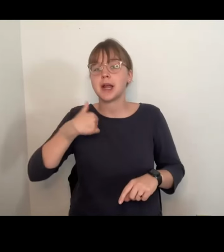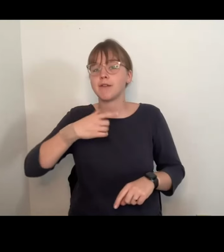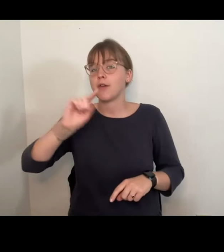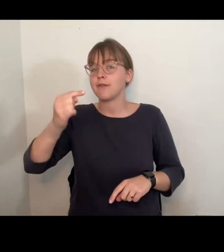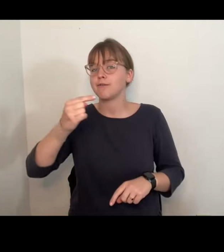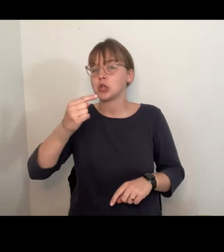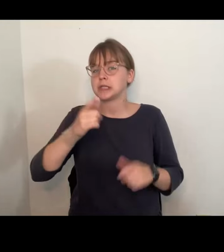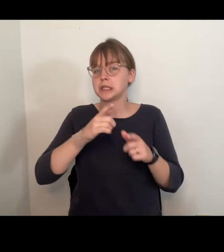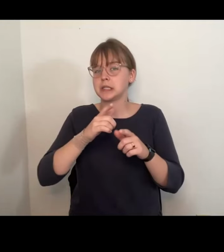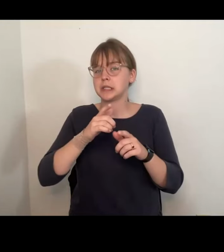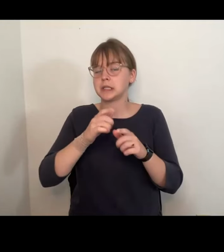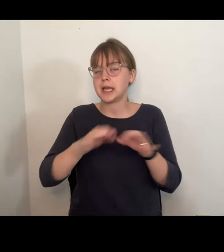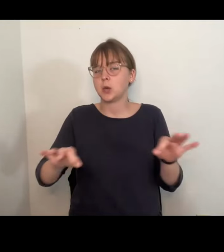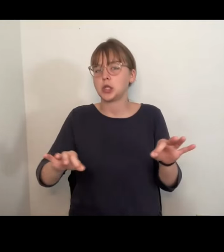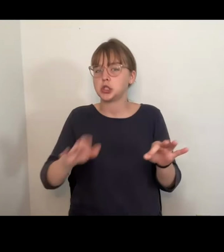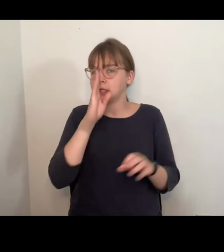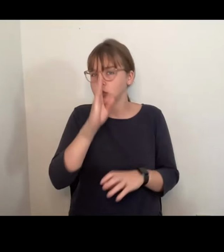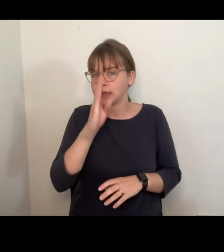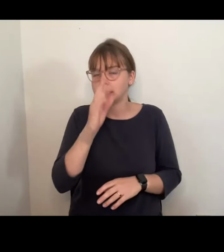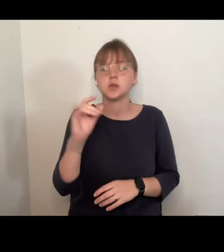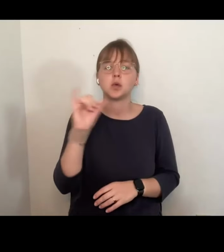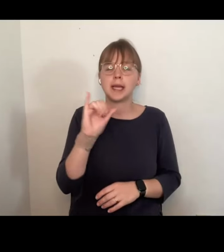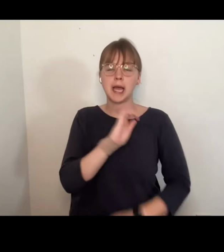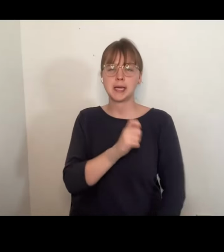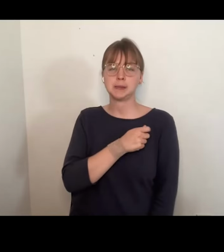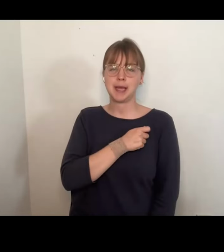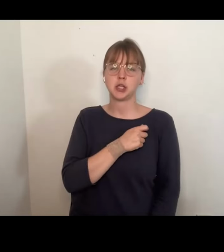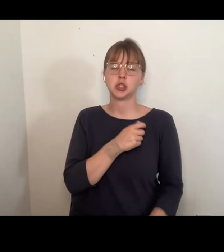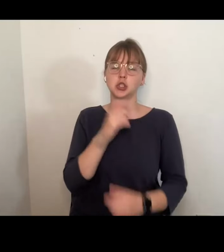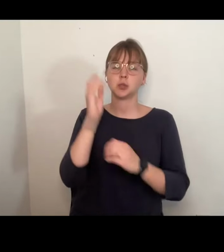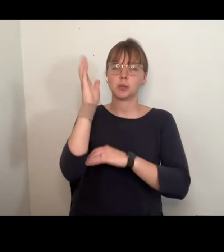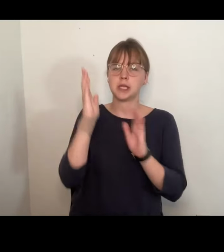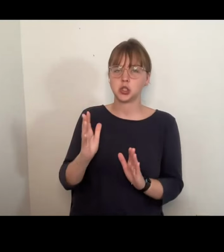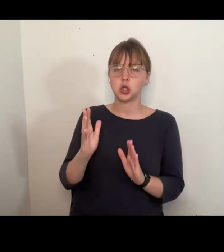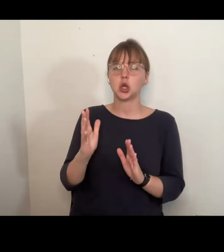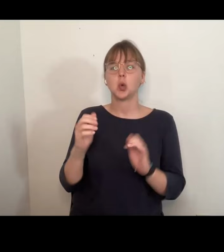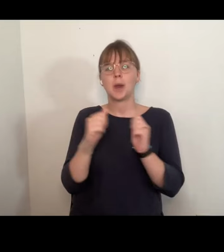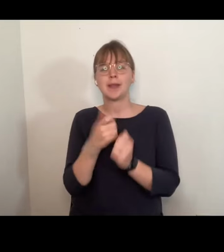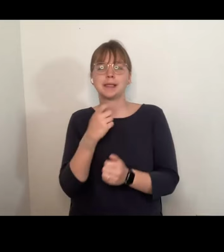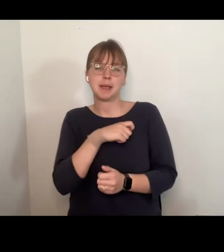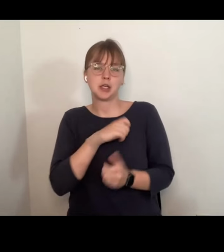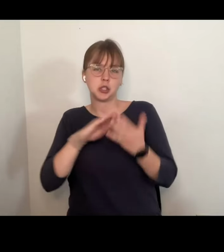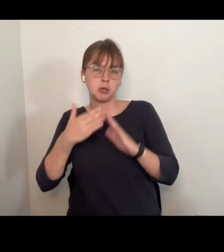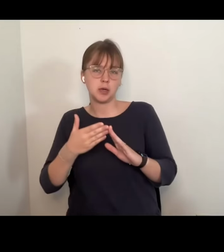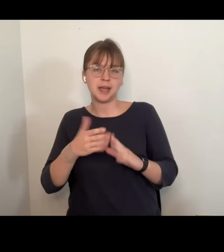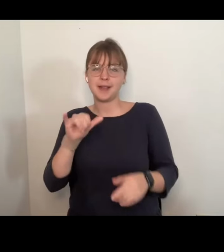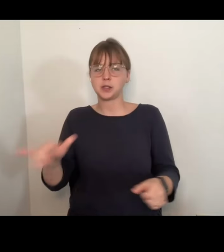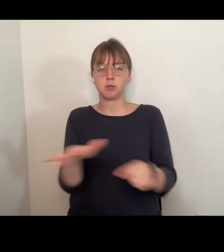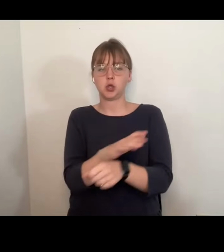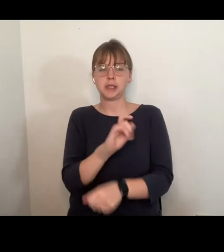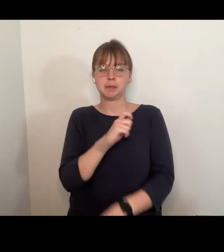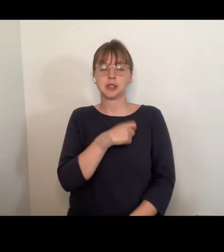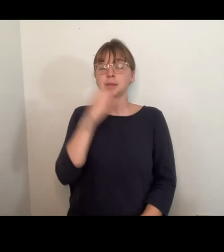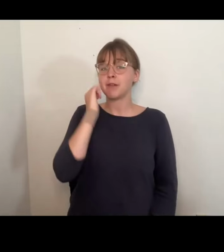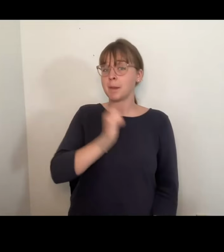Latino community in our region, and we would love to have a purely Spanish language presentation, because if I'm presenting and